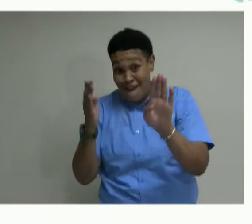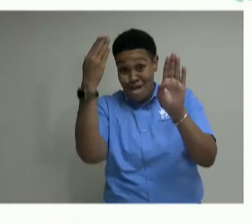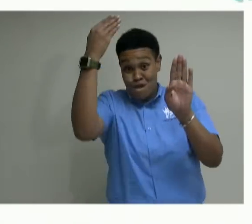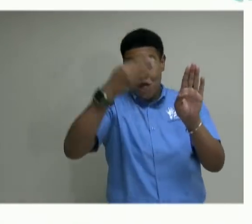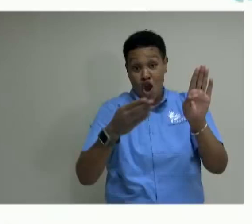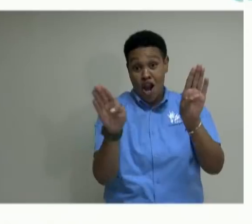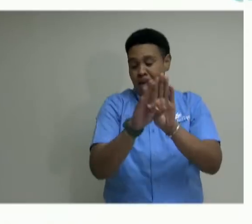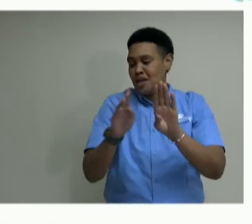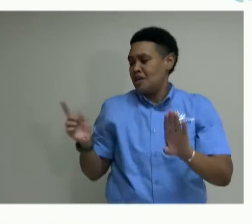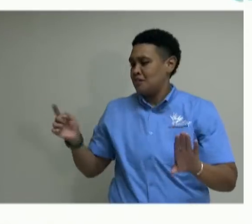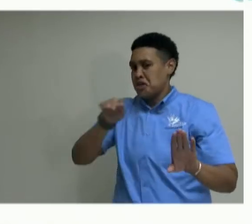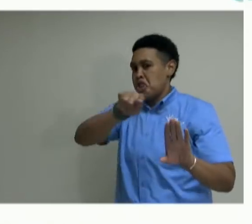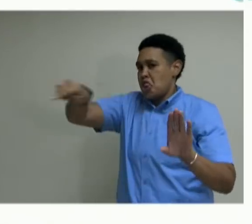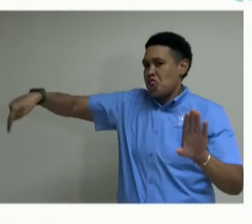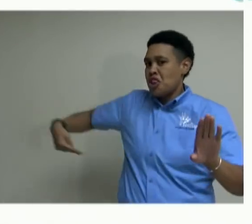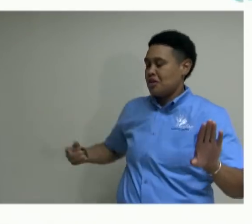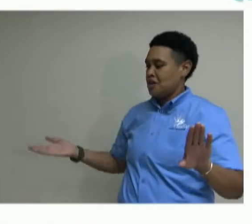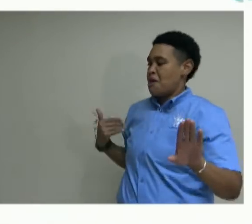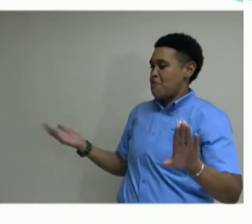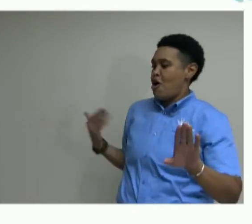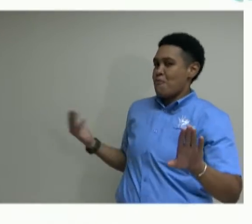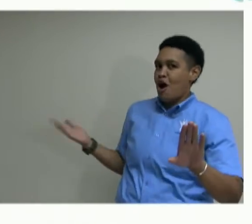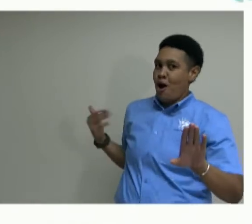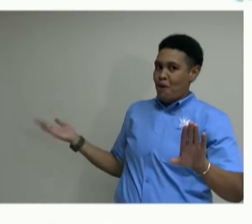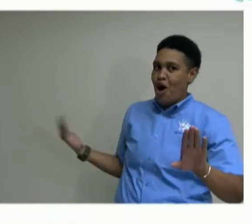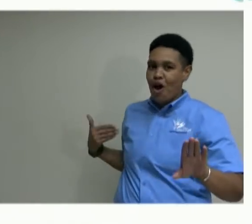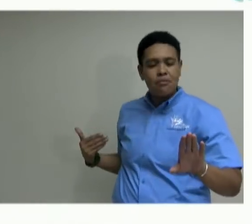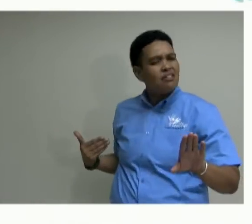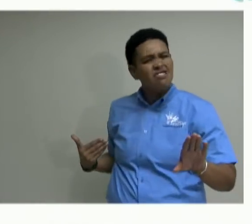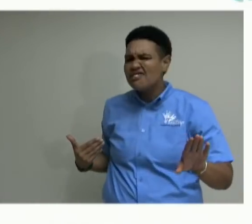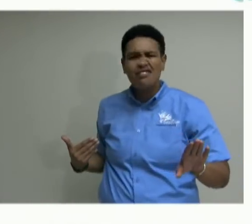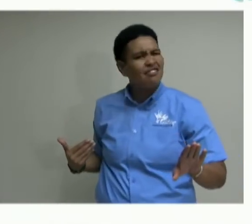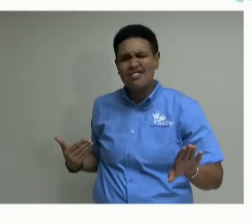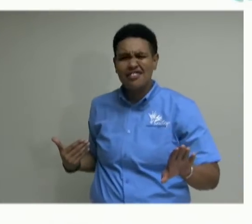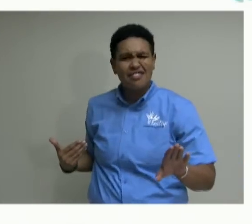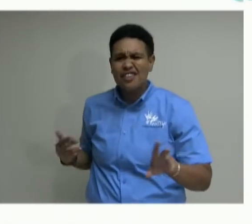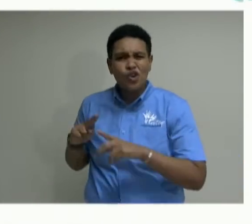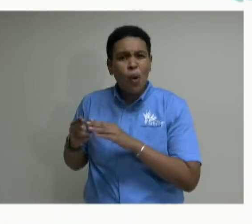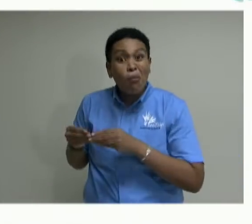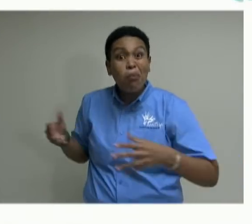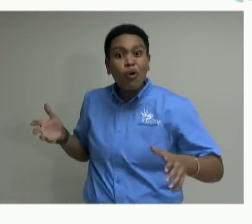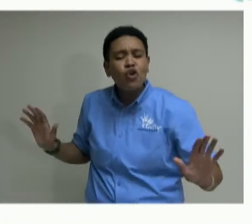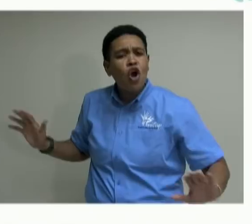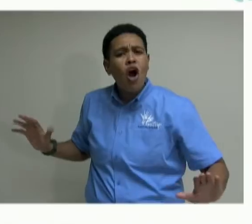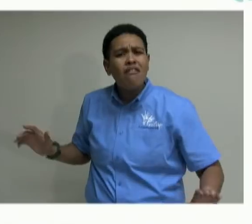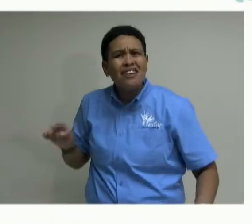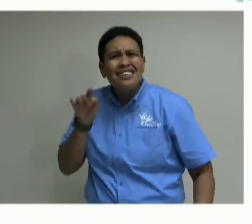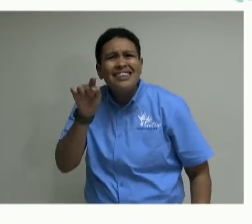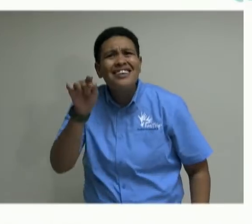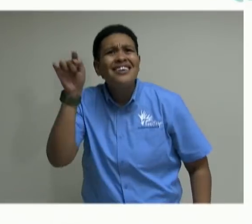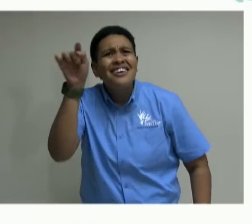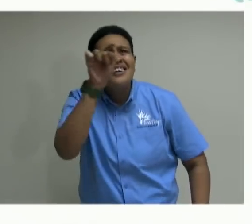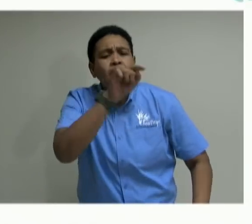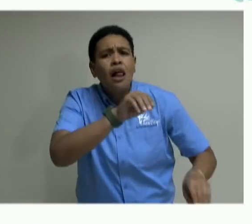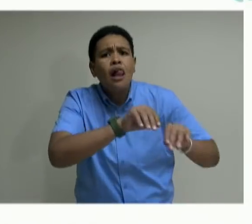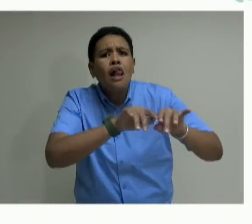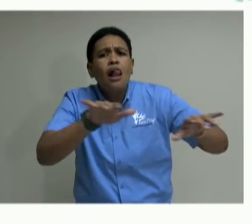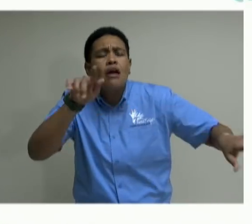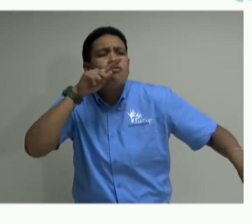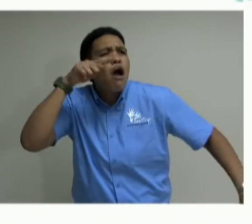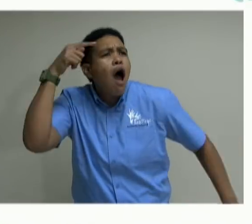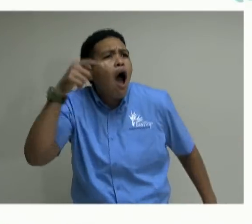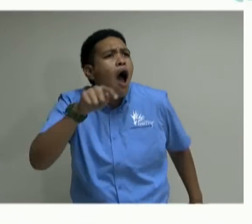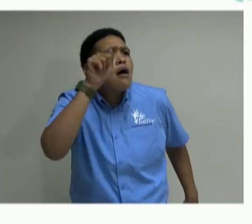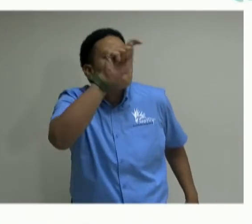and entertain above the recommended numbers. Too much of these crowd gatherings are